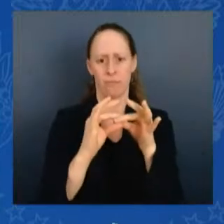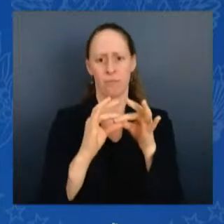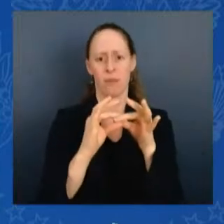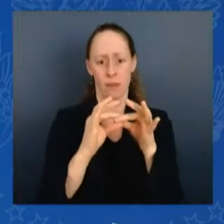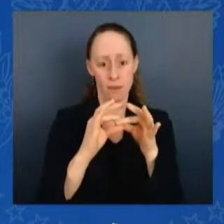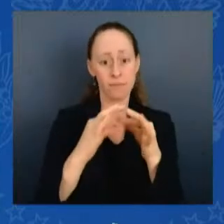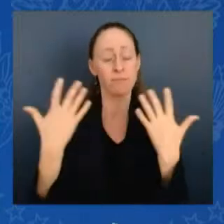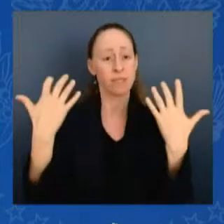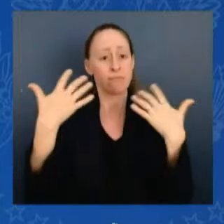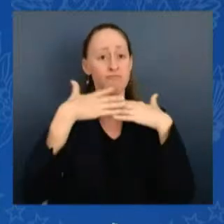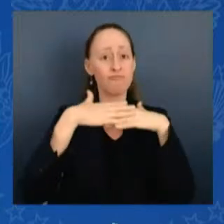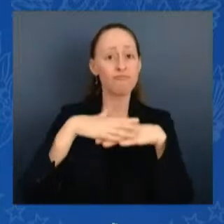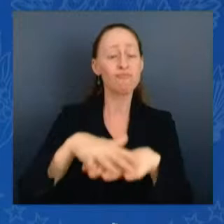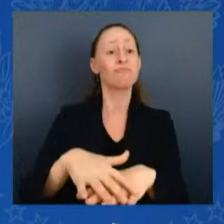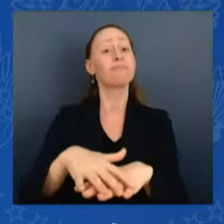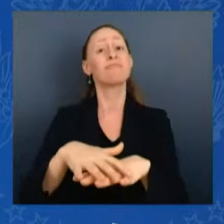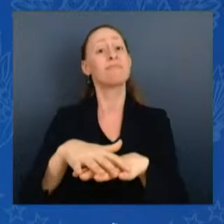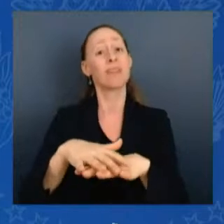continent.